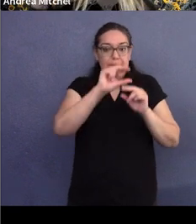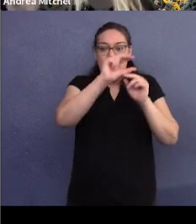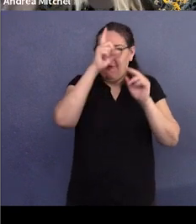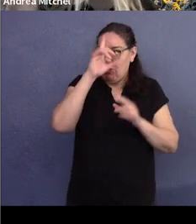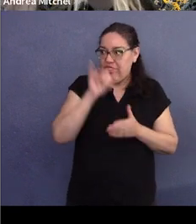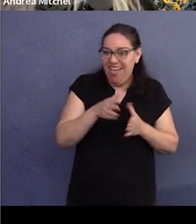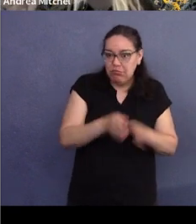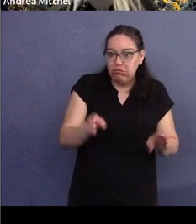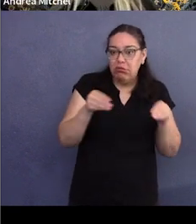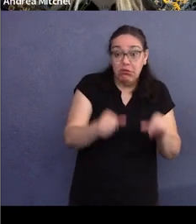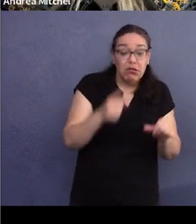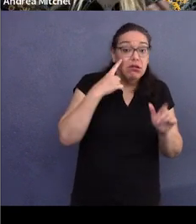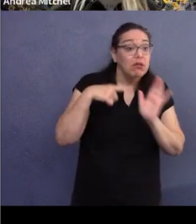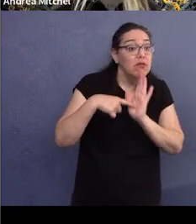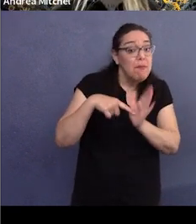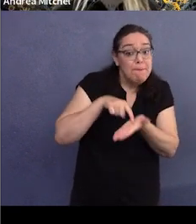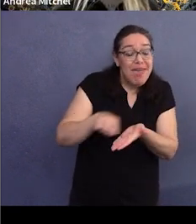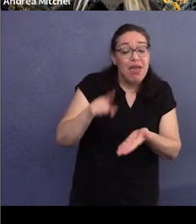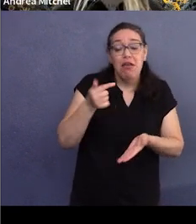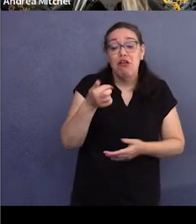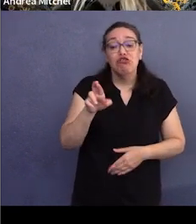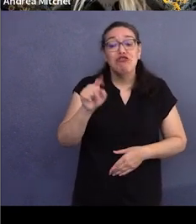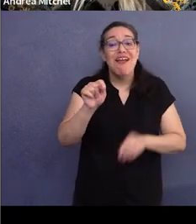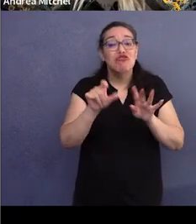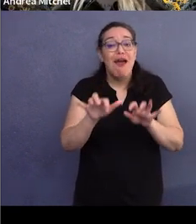like paying grant writers, paying your